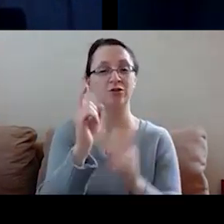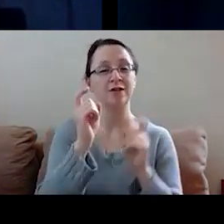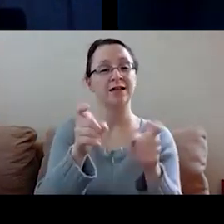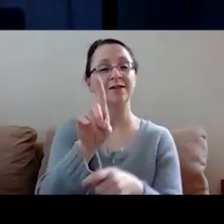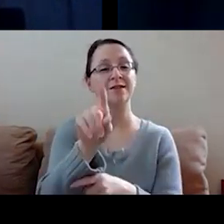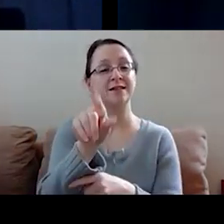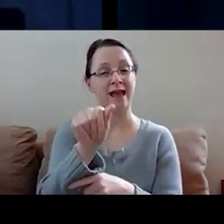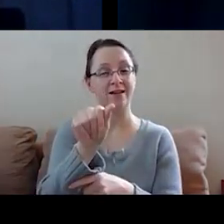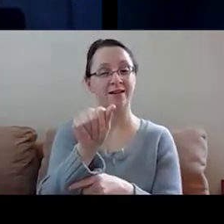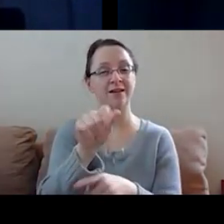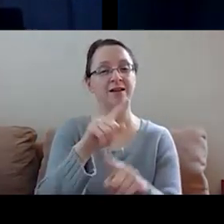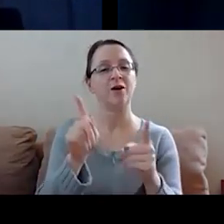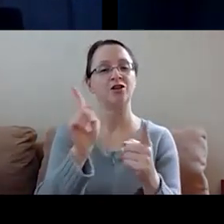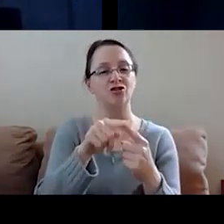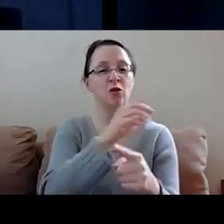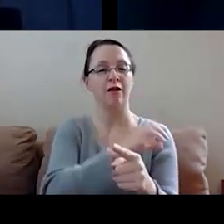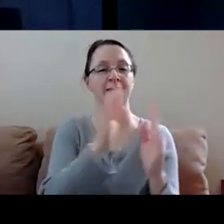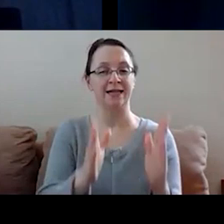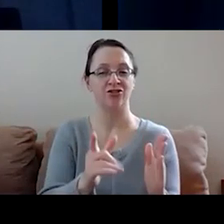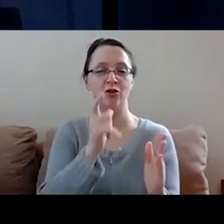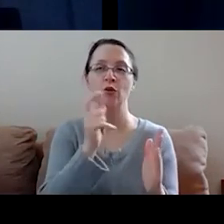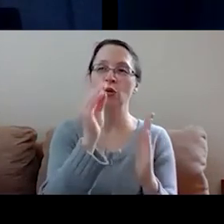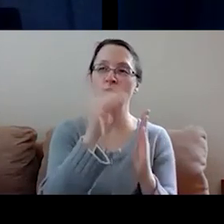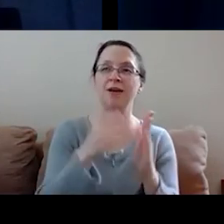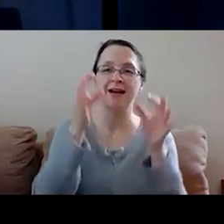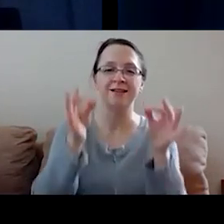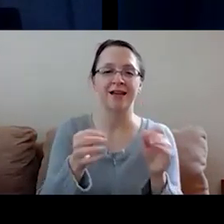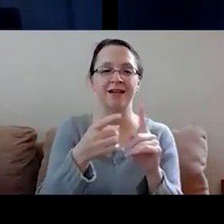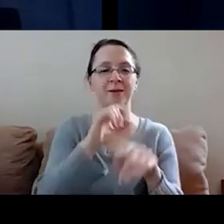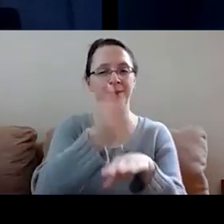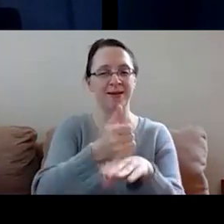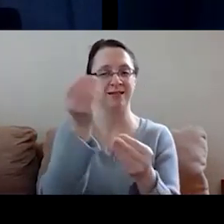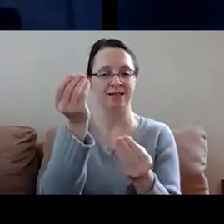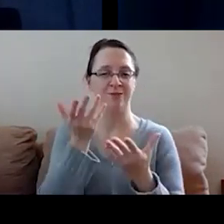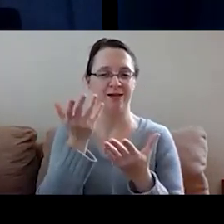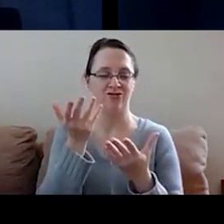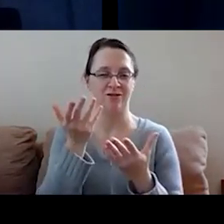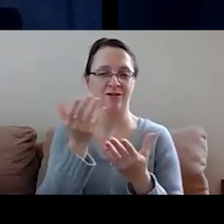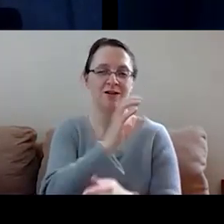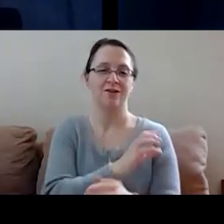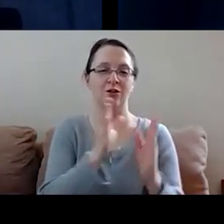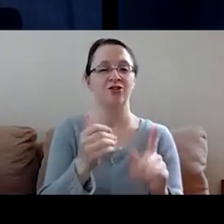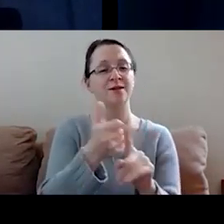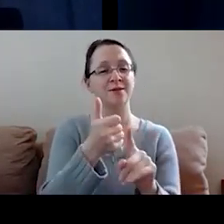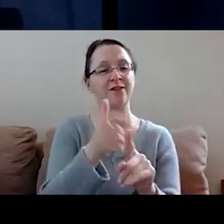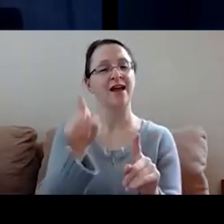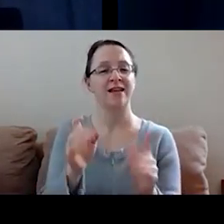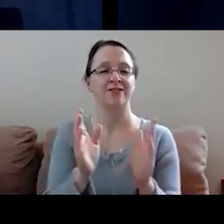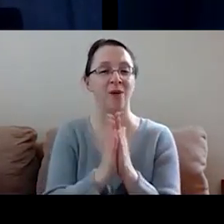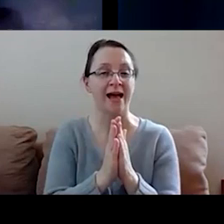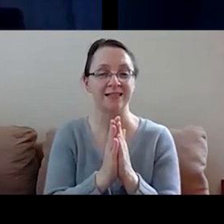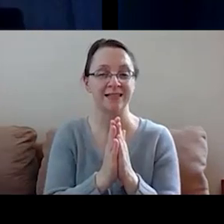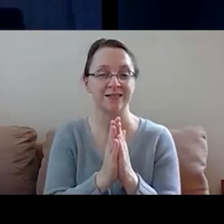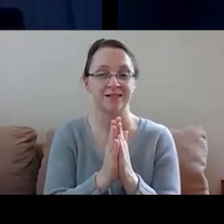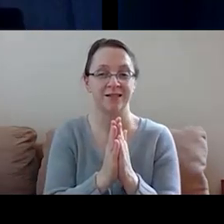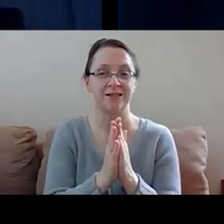it to a clinician who actually makes the decision. So I think the clinician is the one who has to ask